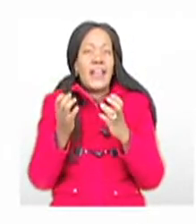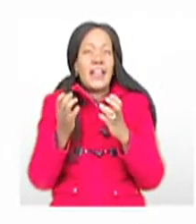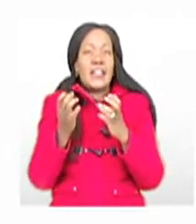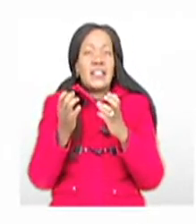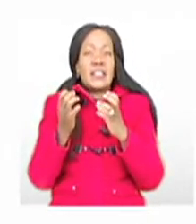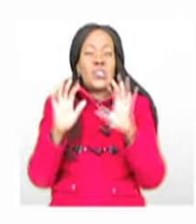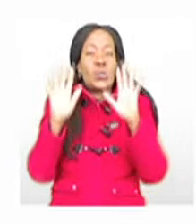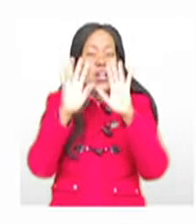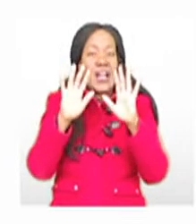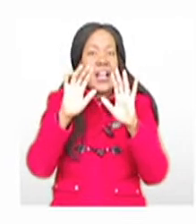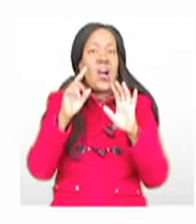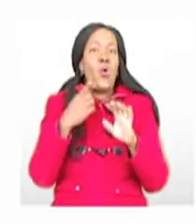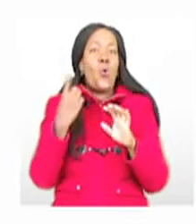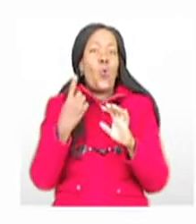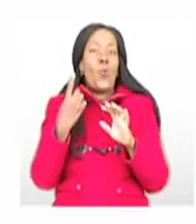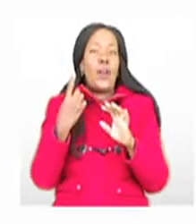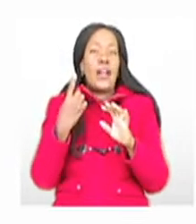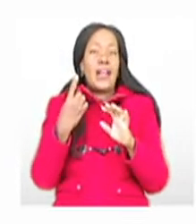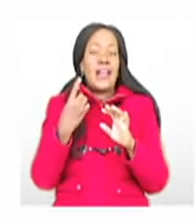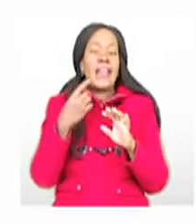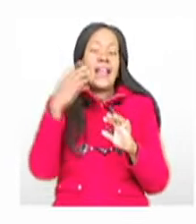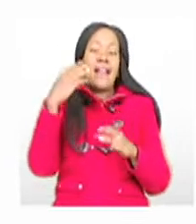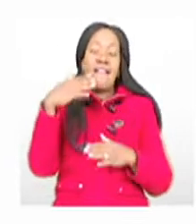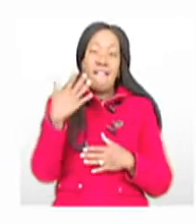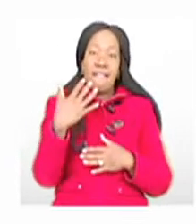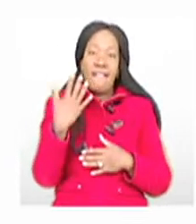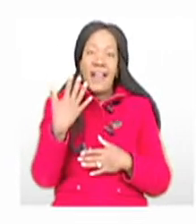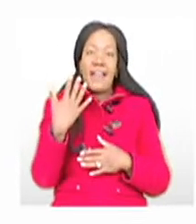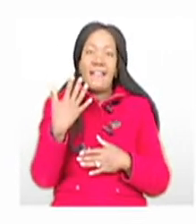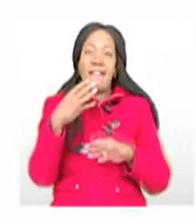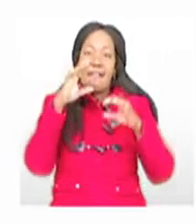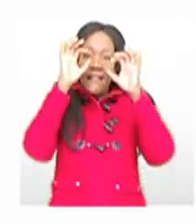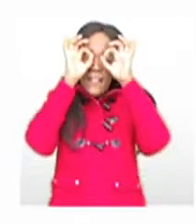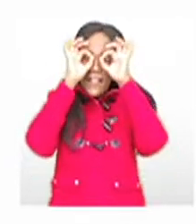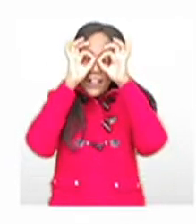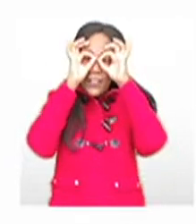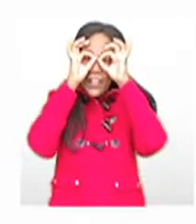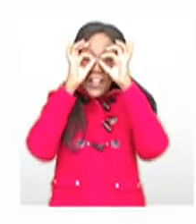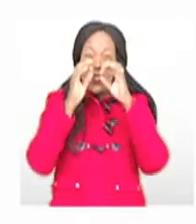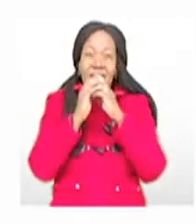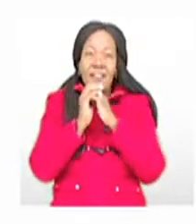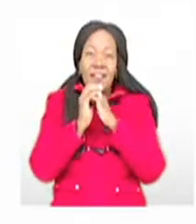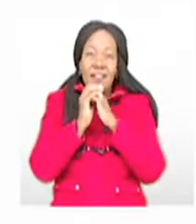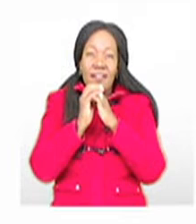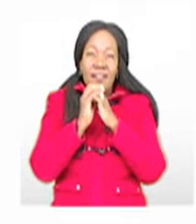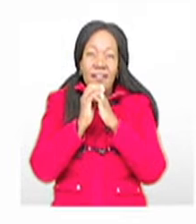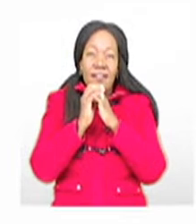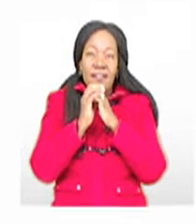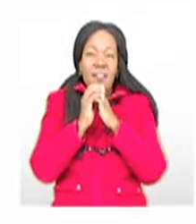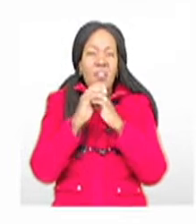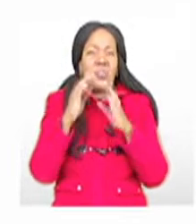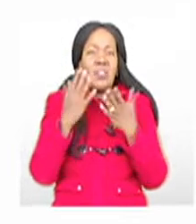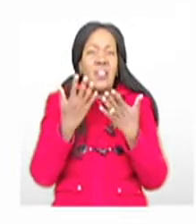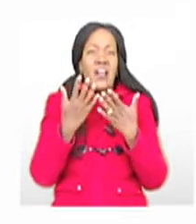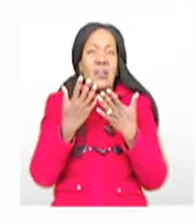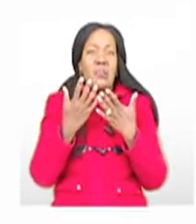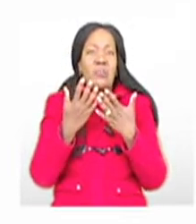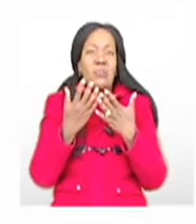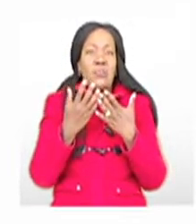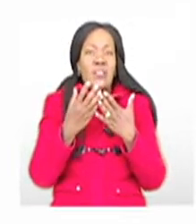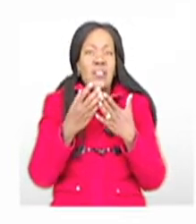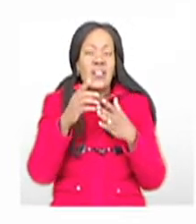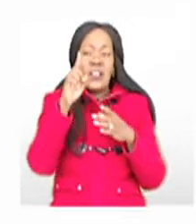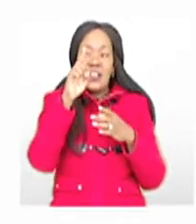color 5 birds. Do we know how to count up to 5? Look at the